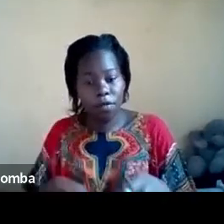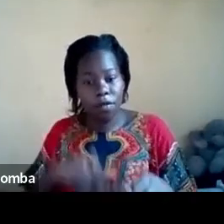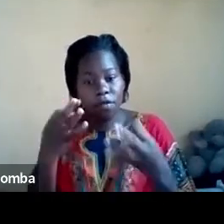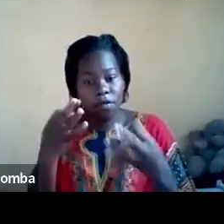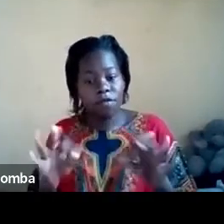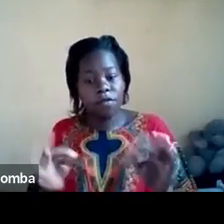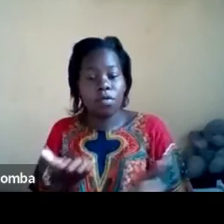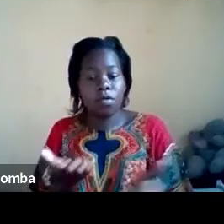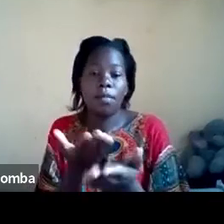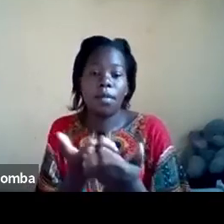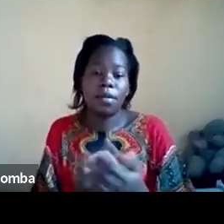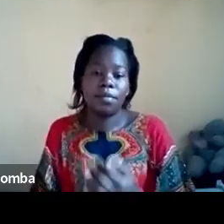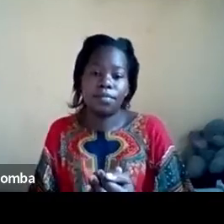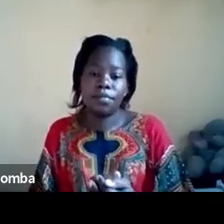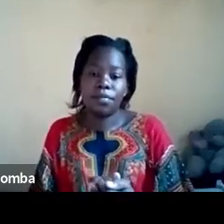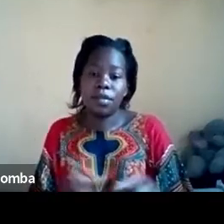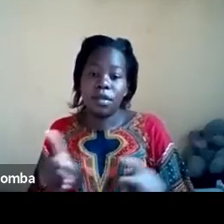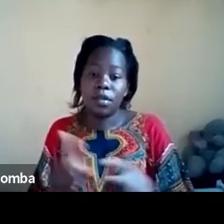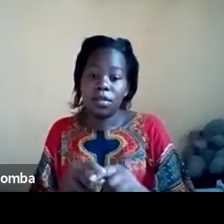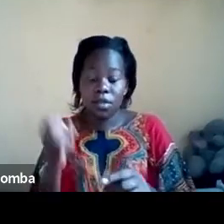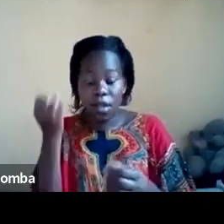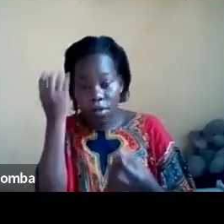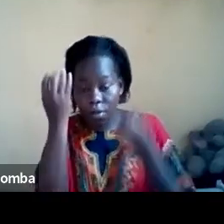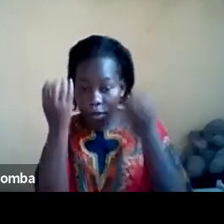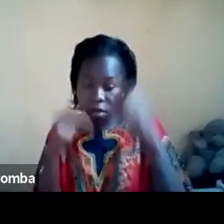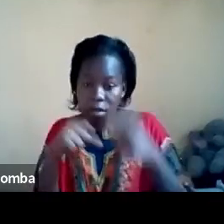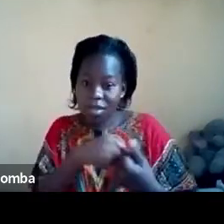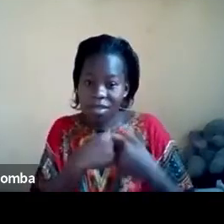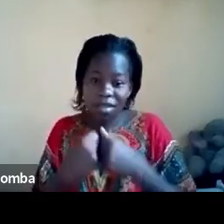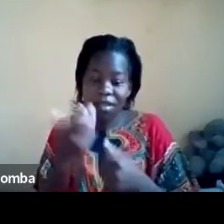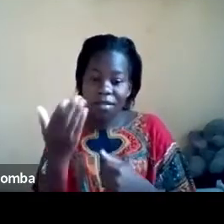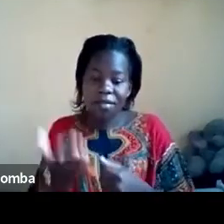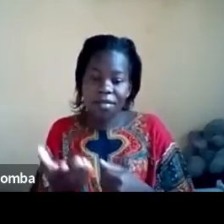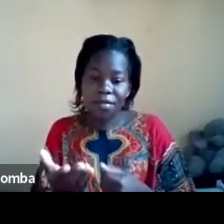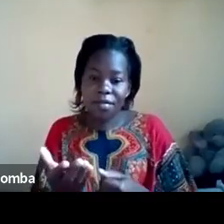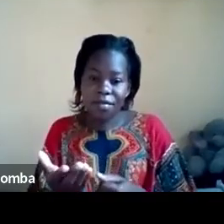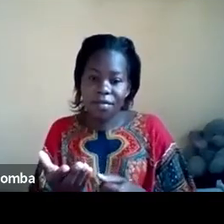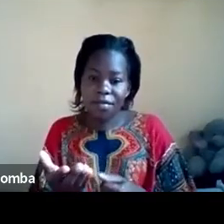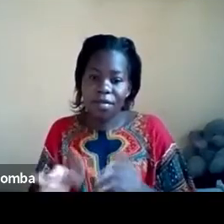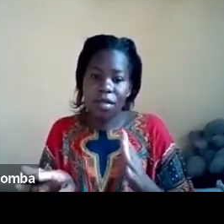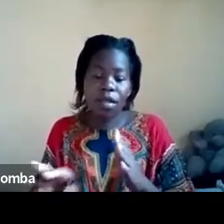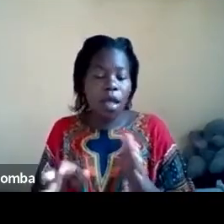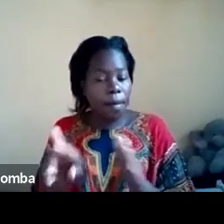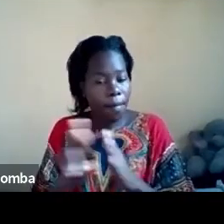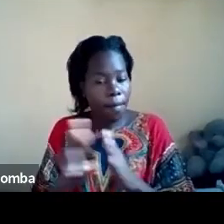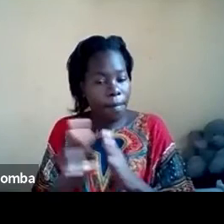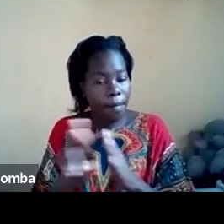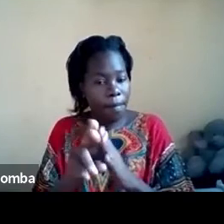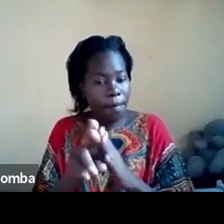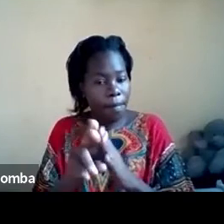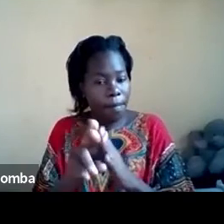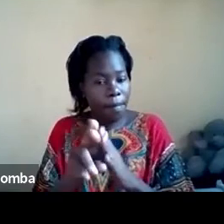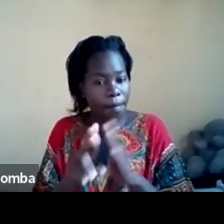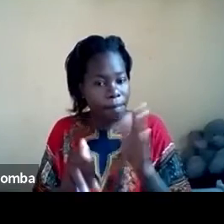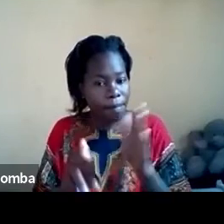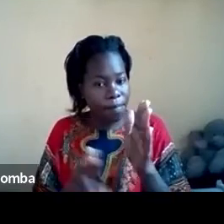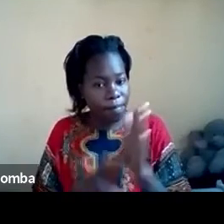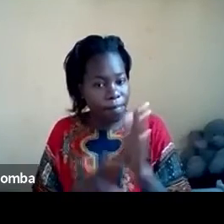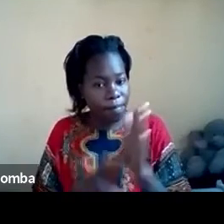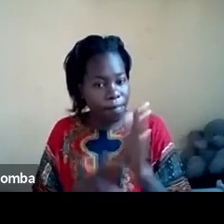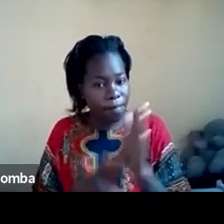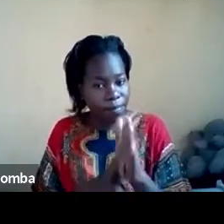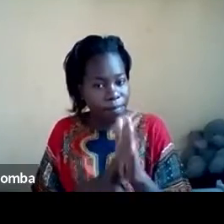of the innovation challenges we publish have actually very informative webinars attached, so people can actually ask the right questions.